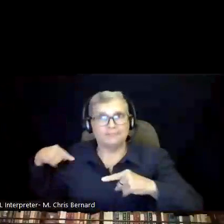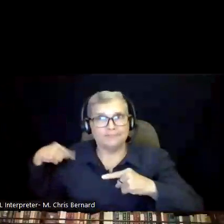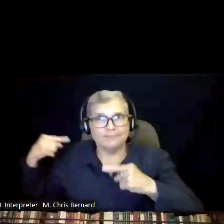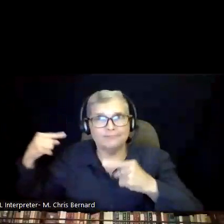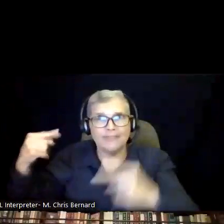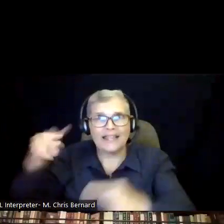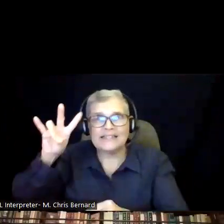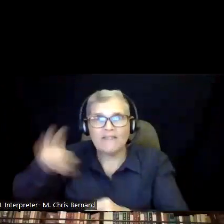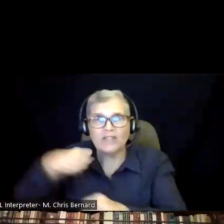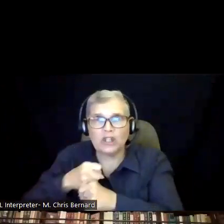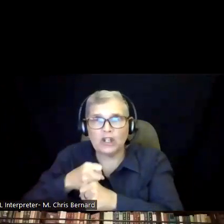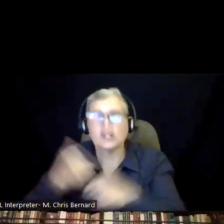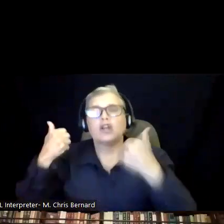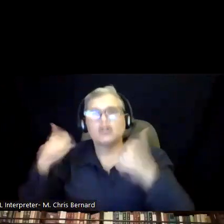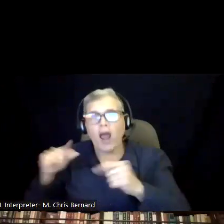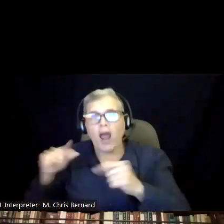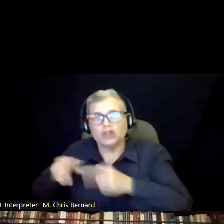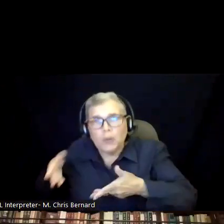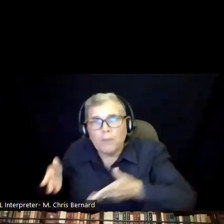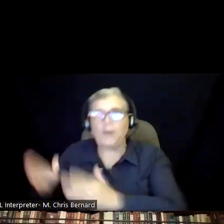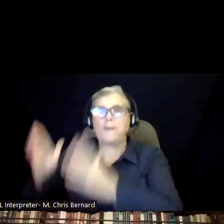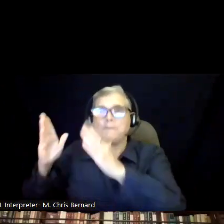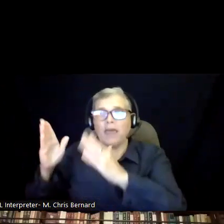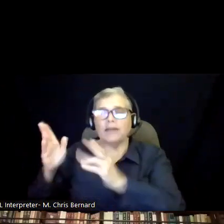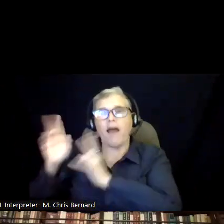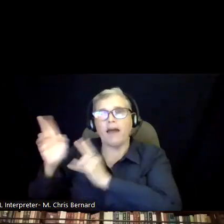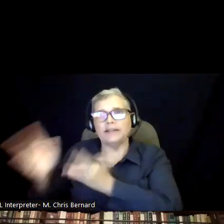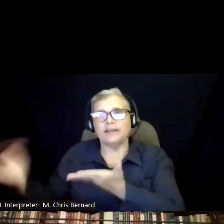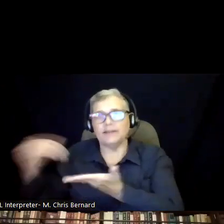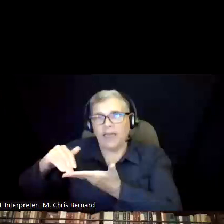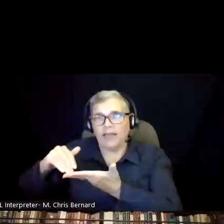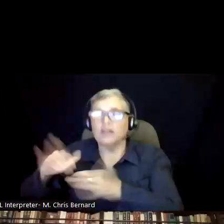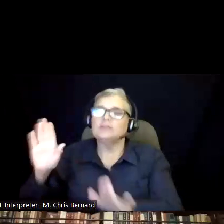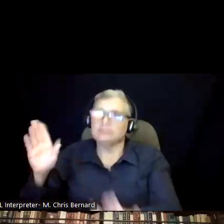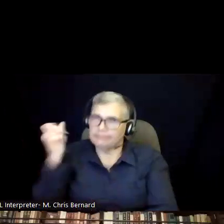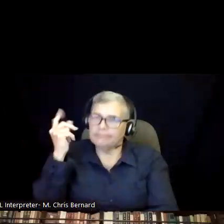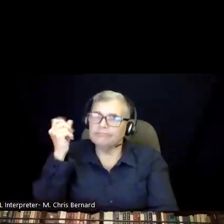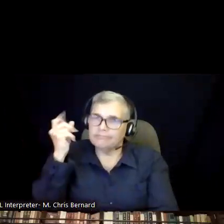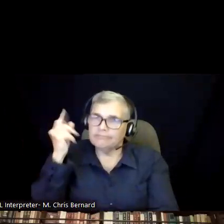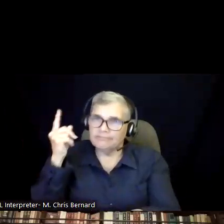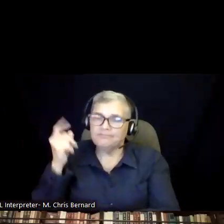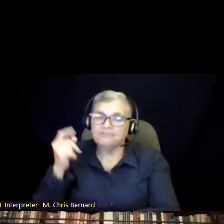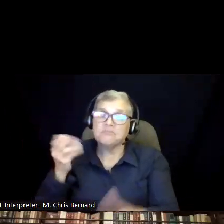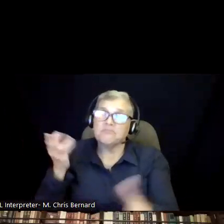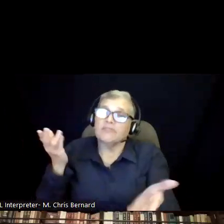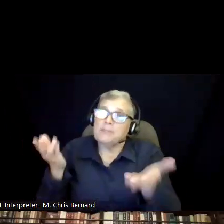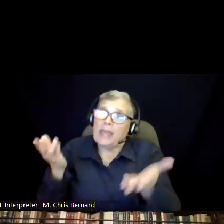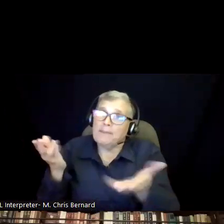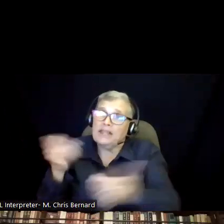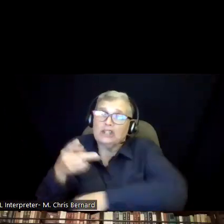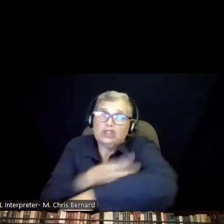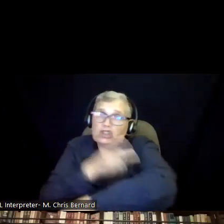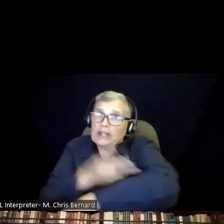return hunting access to that land, and we understand that it's likely that sheep hunting may